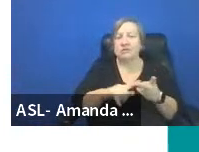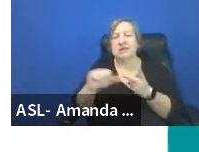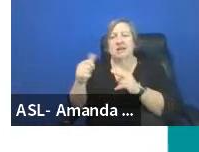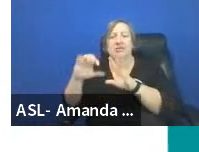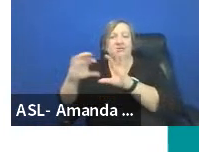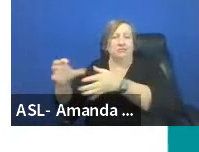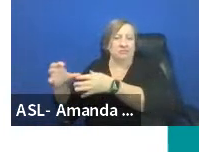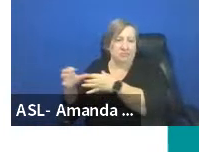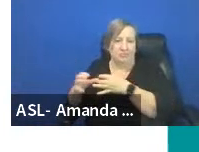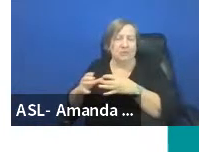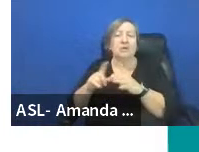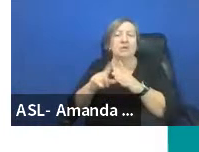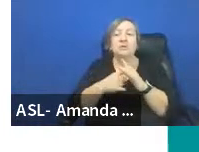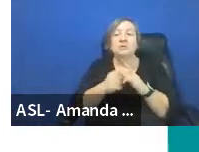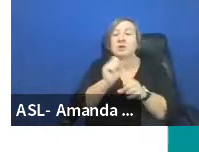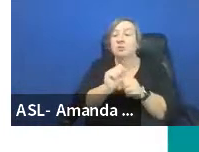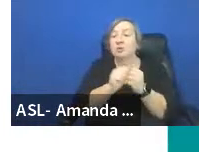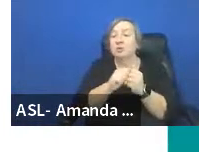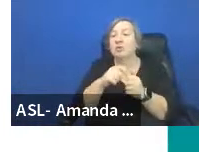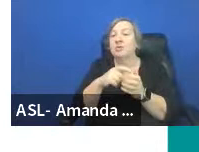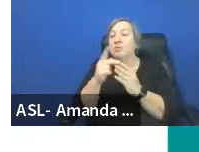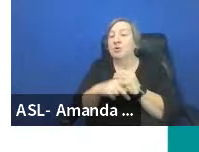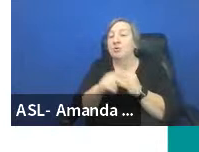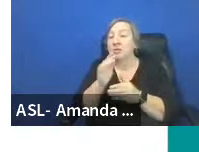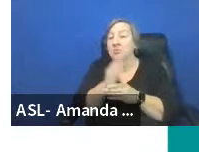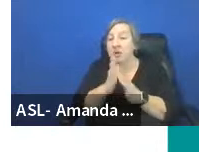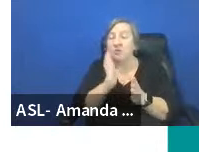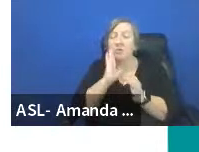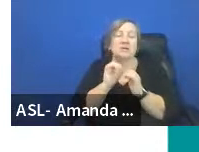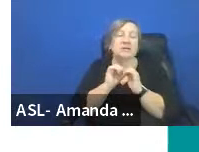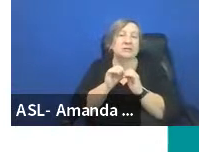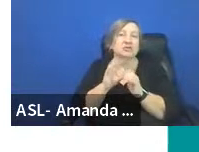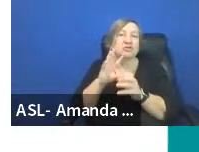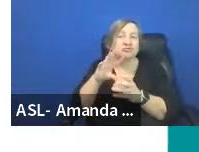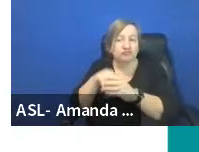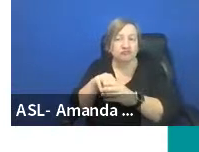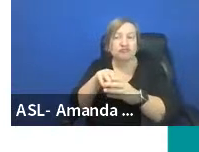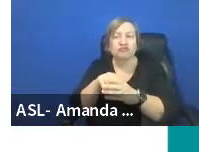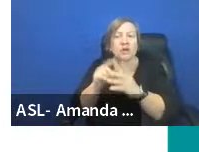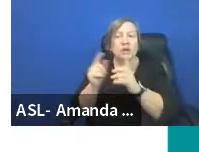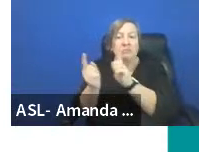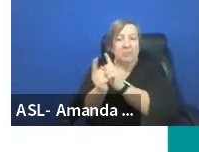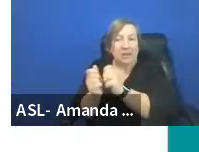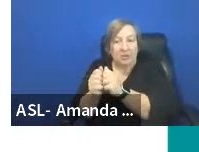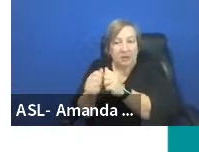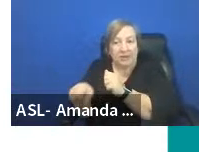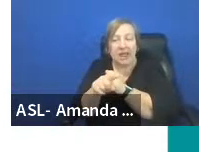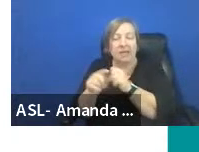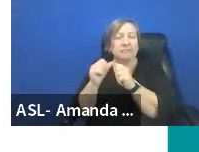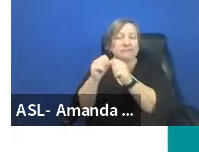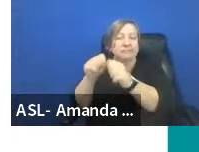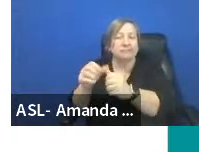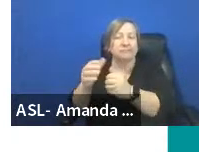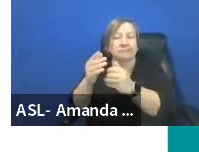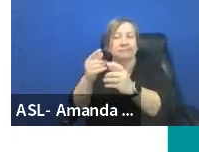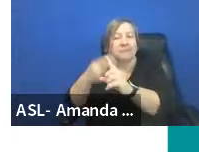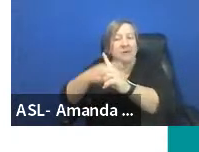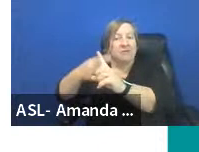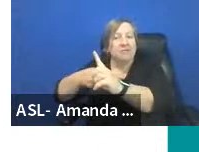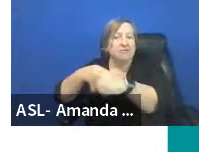started work with our program partners and will continue to engage and meet with them in the coming months as this work moves